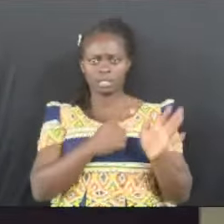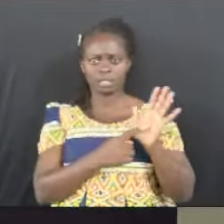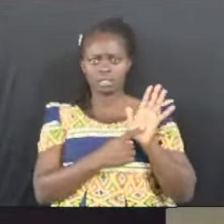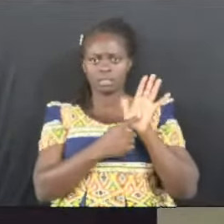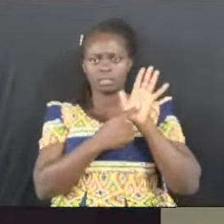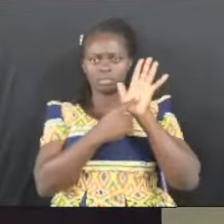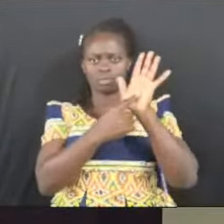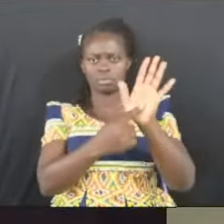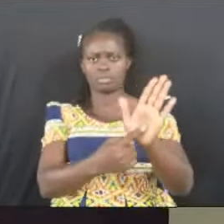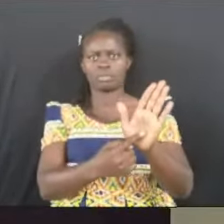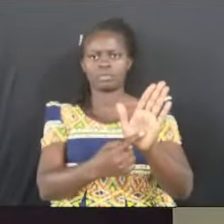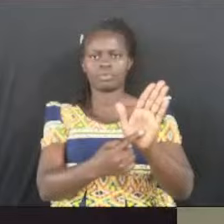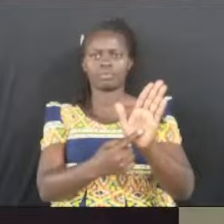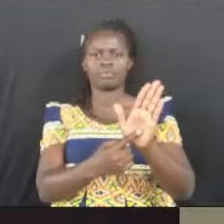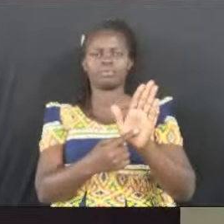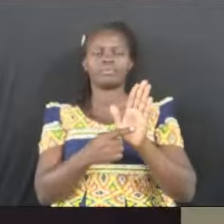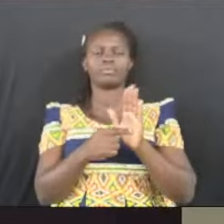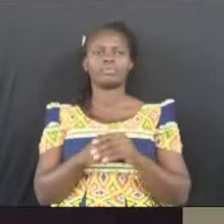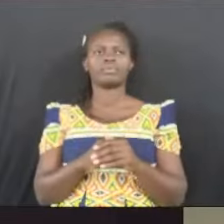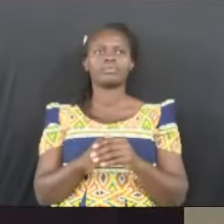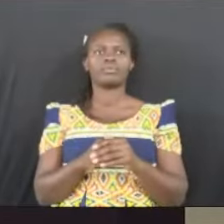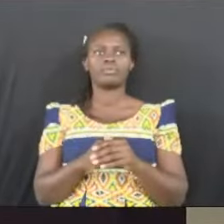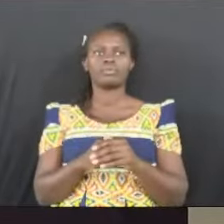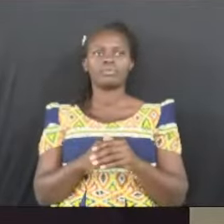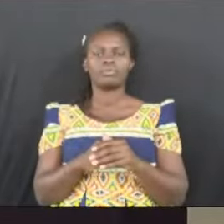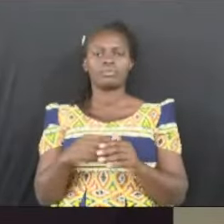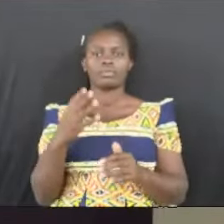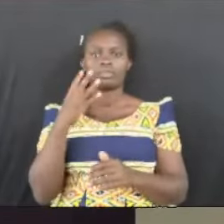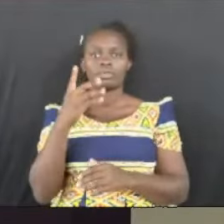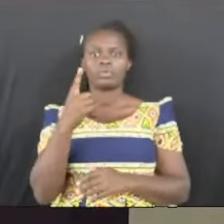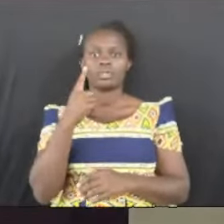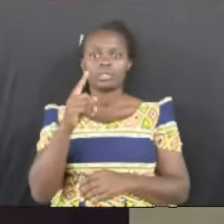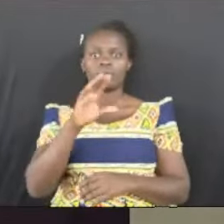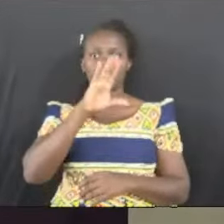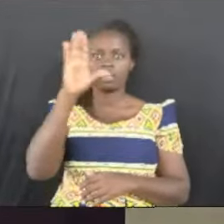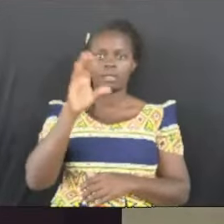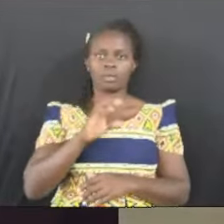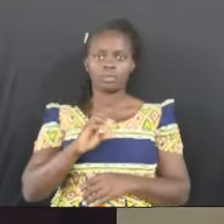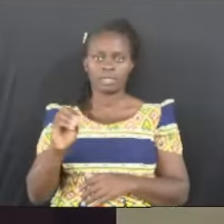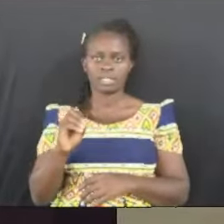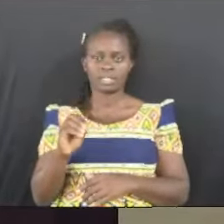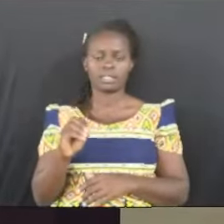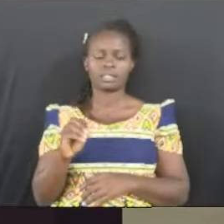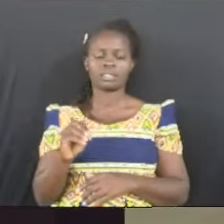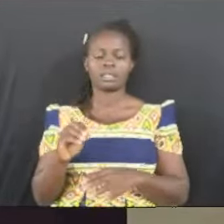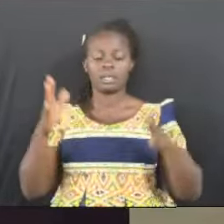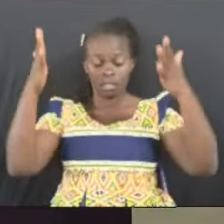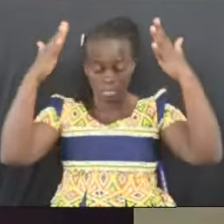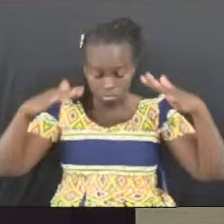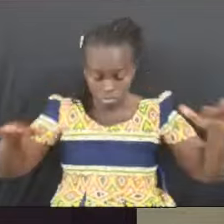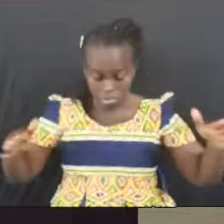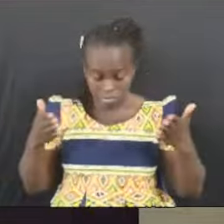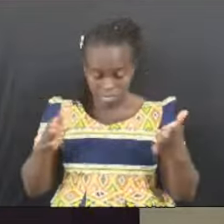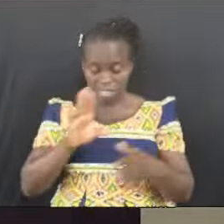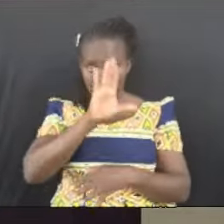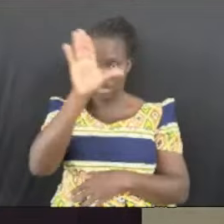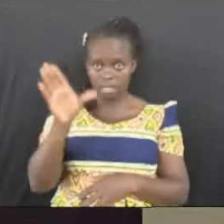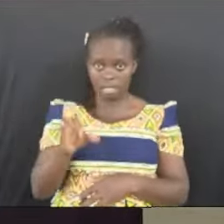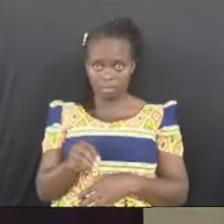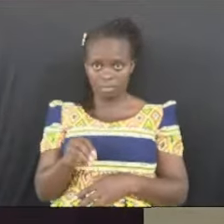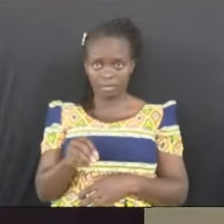in Africa and 41% of Muslims. And you know, there are some tensions in some